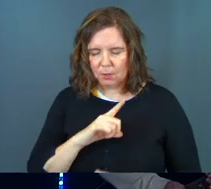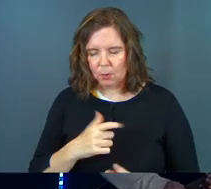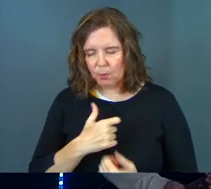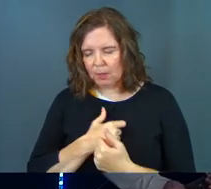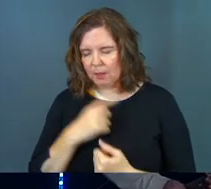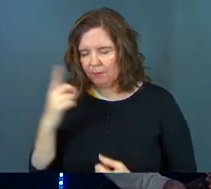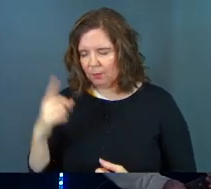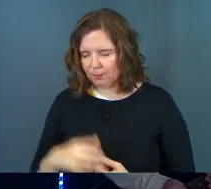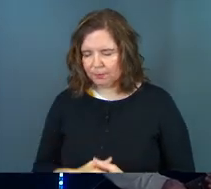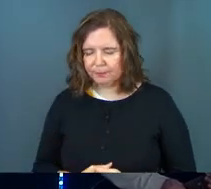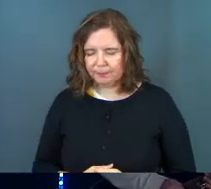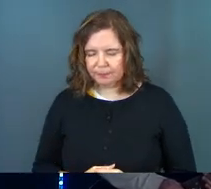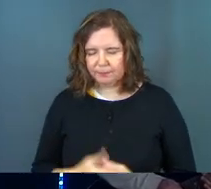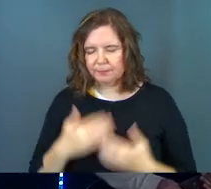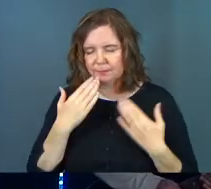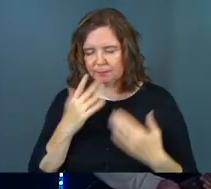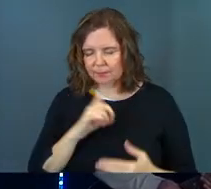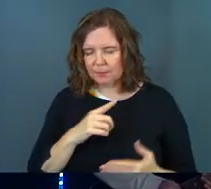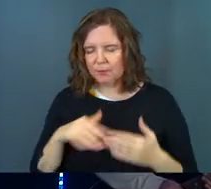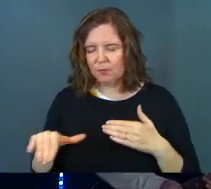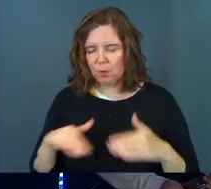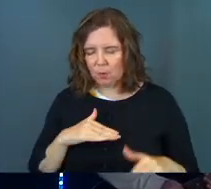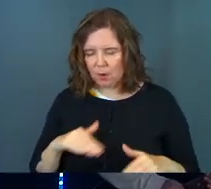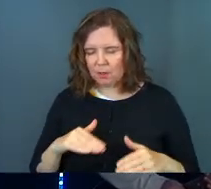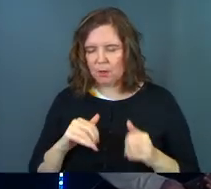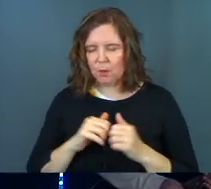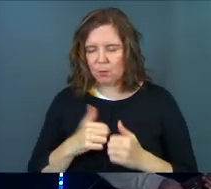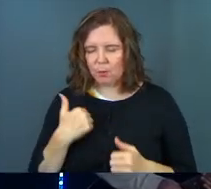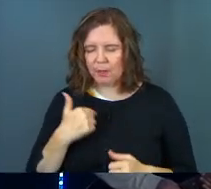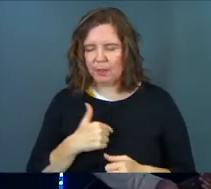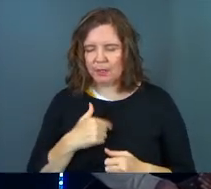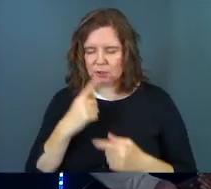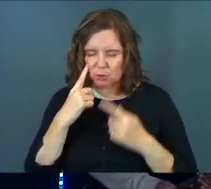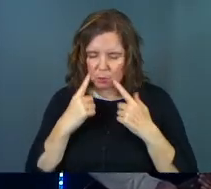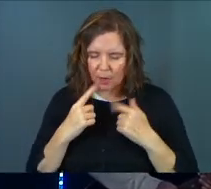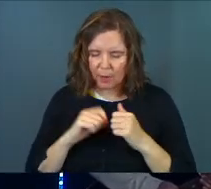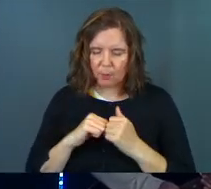Lord, we love you. Thank you, Lord, for walking with us,